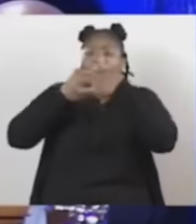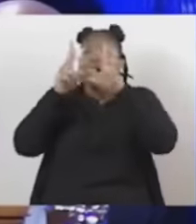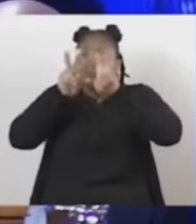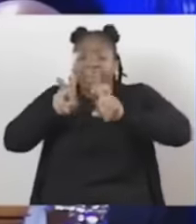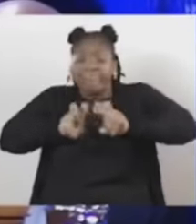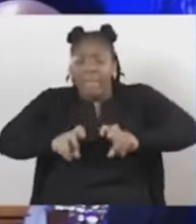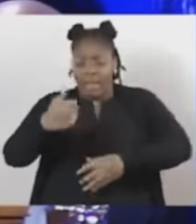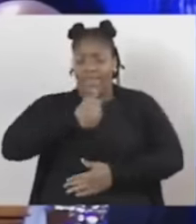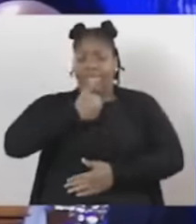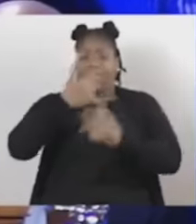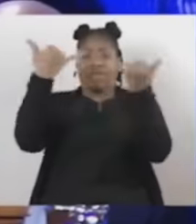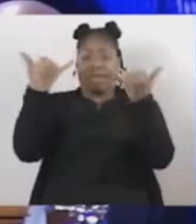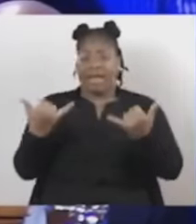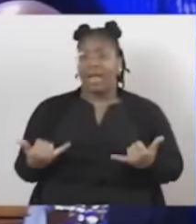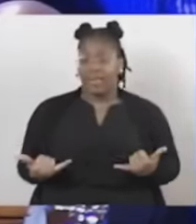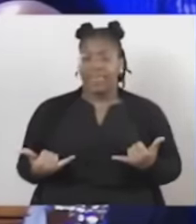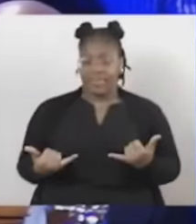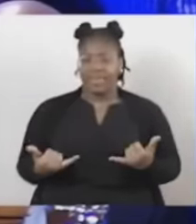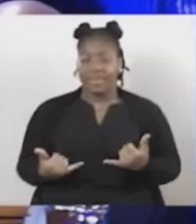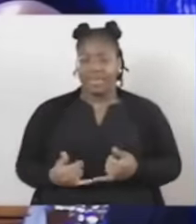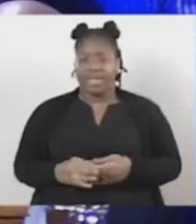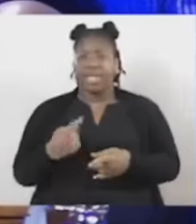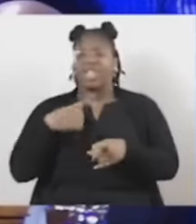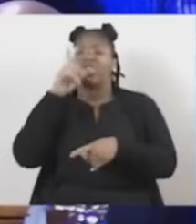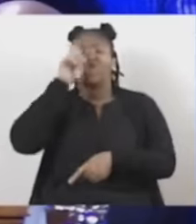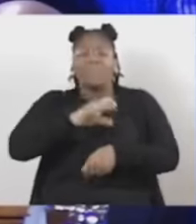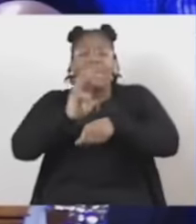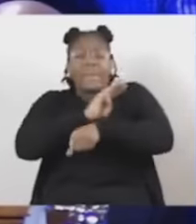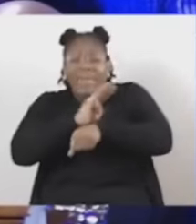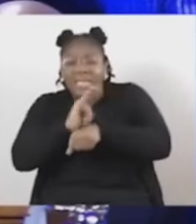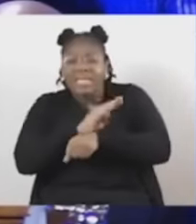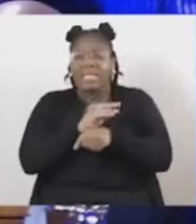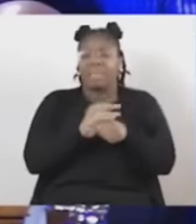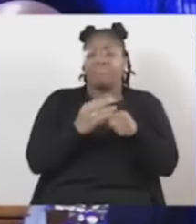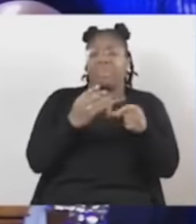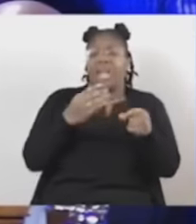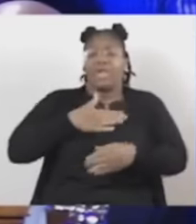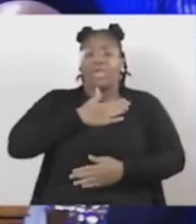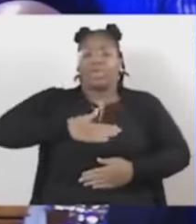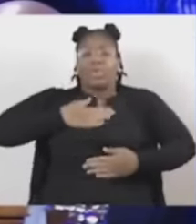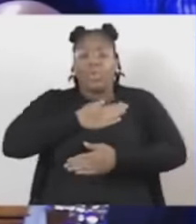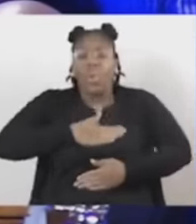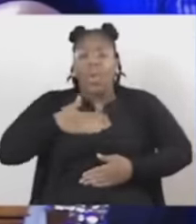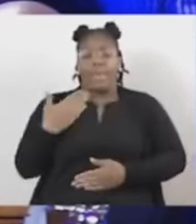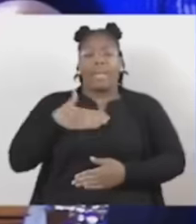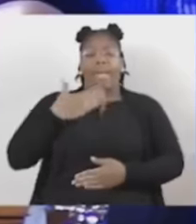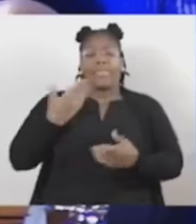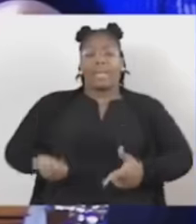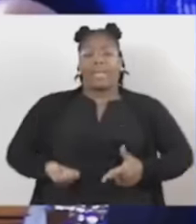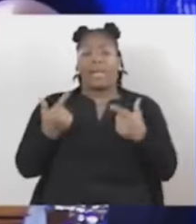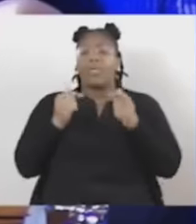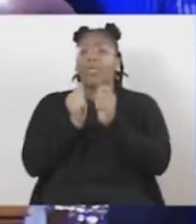Can I be busy and better and do well in battle and enjoy holistic happiness with duration with